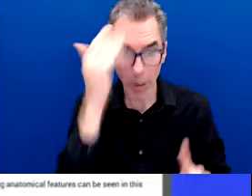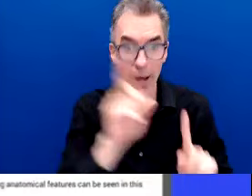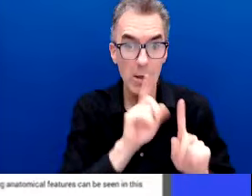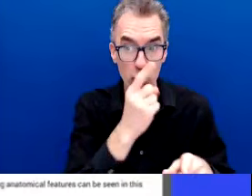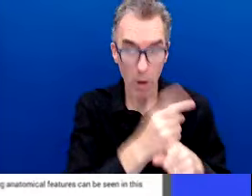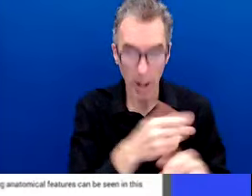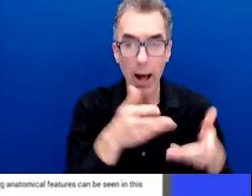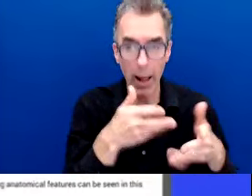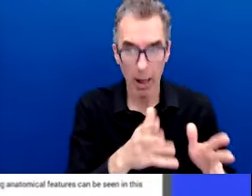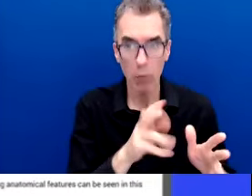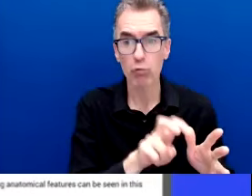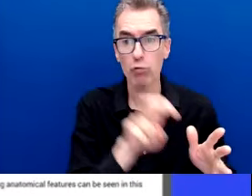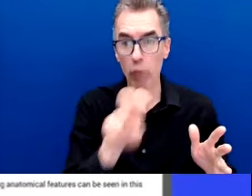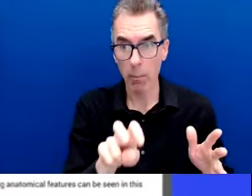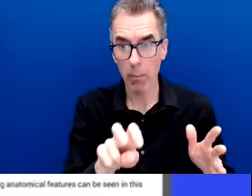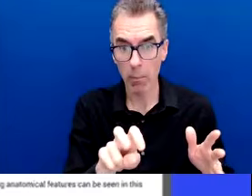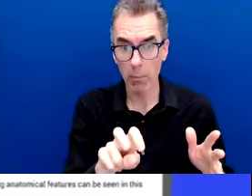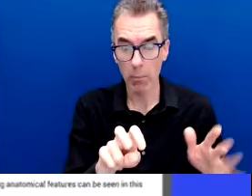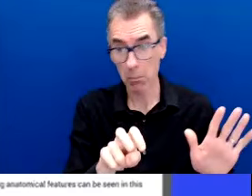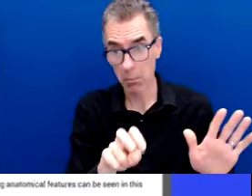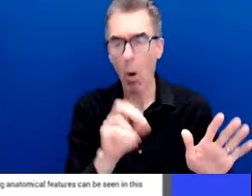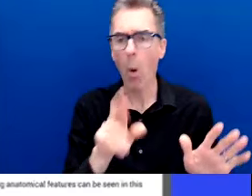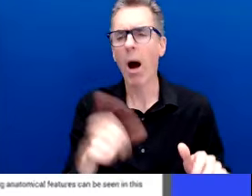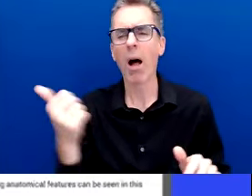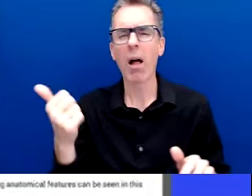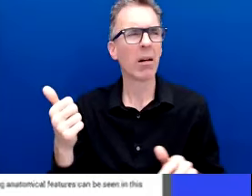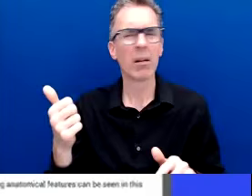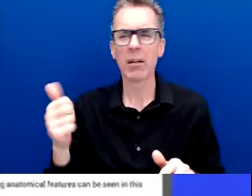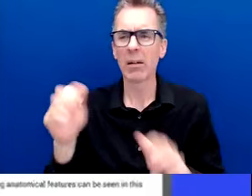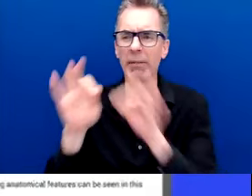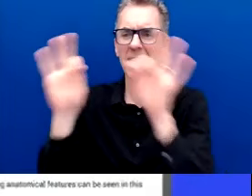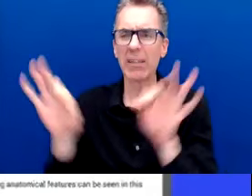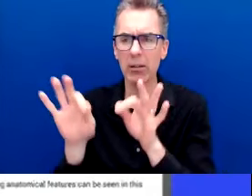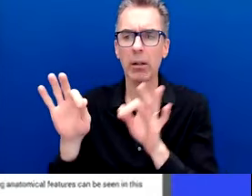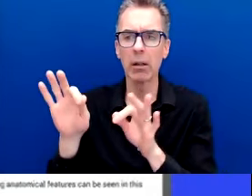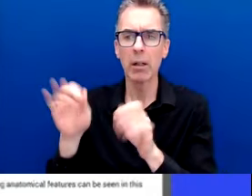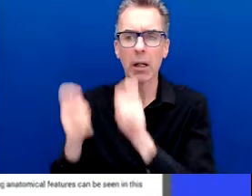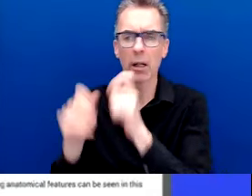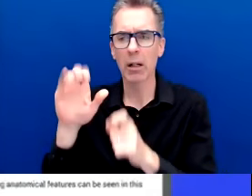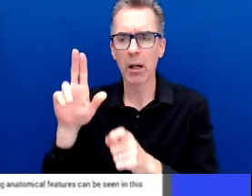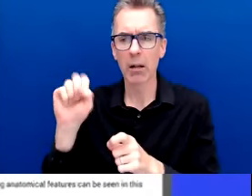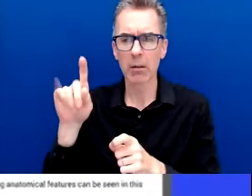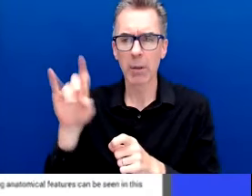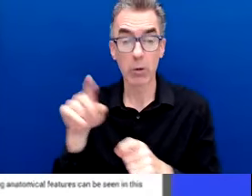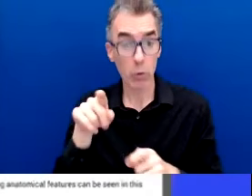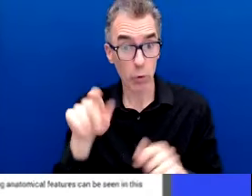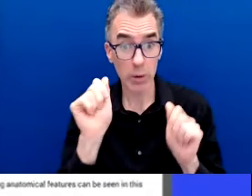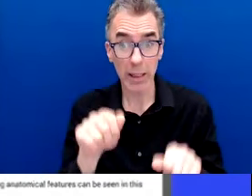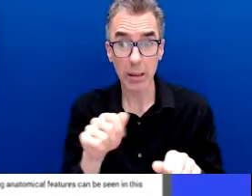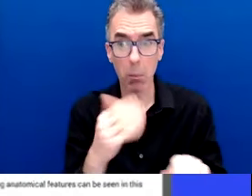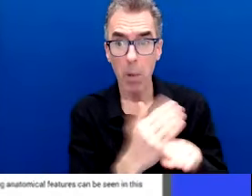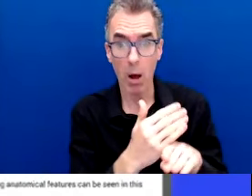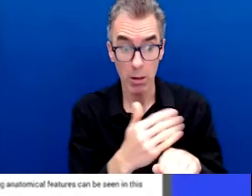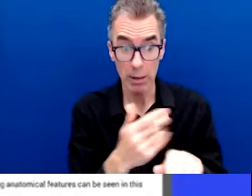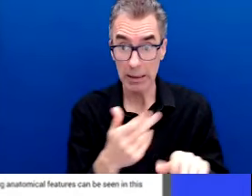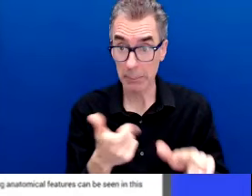on the next or in the customize where you allow them. You can even block them from increasing the speed. You can